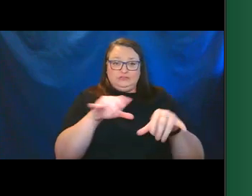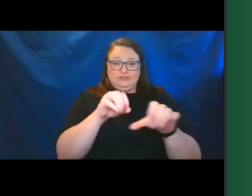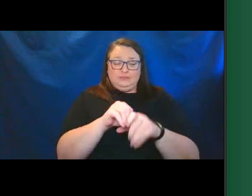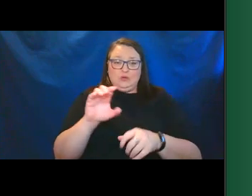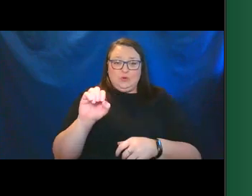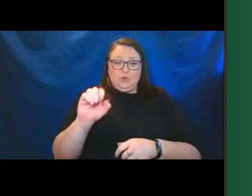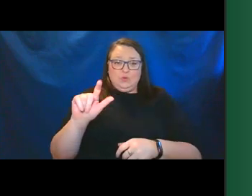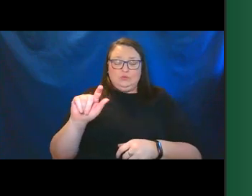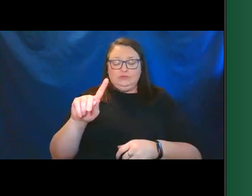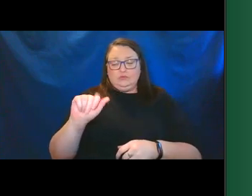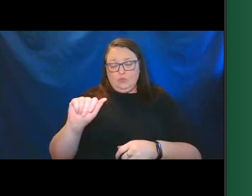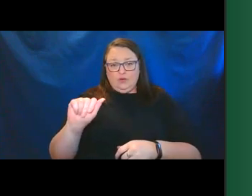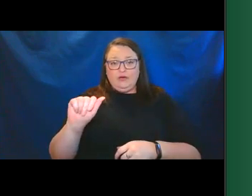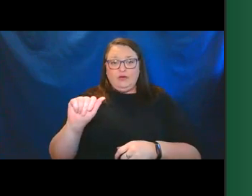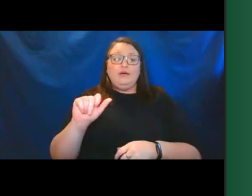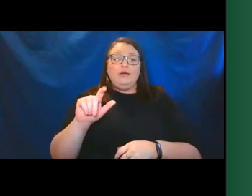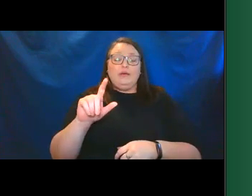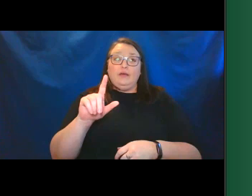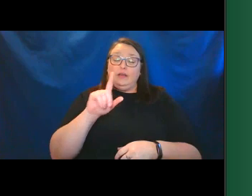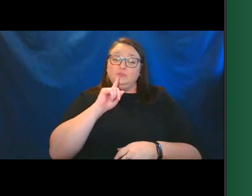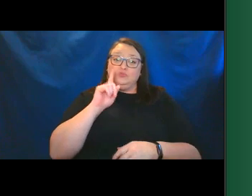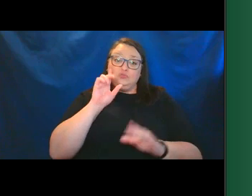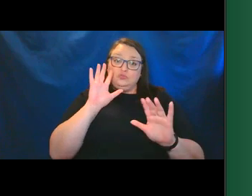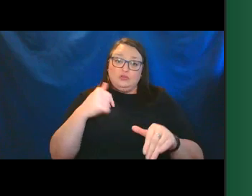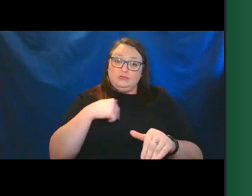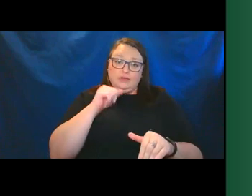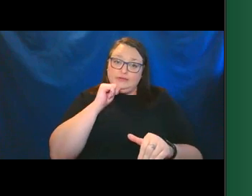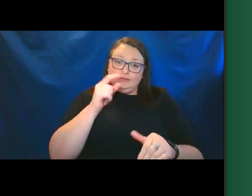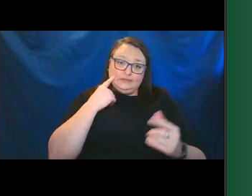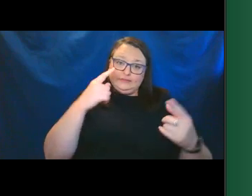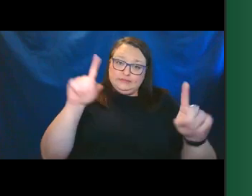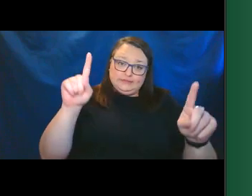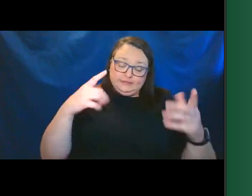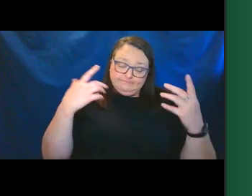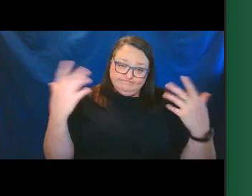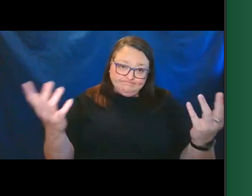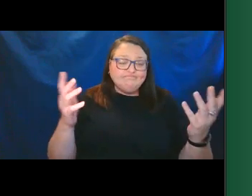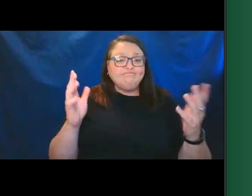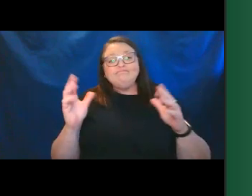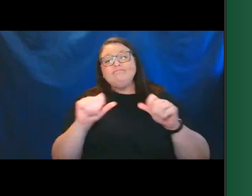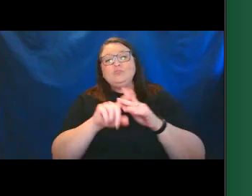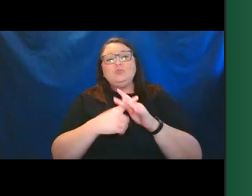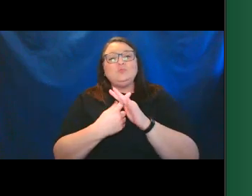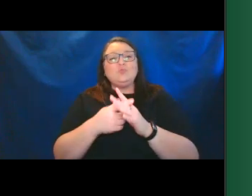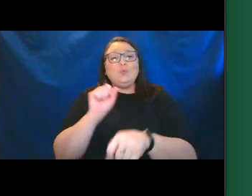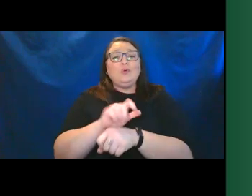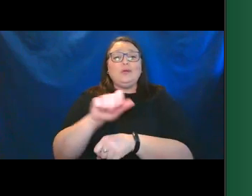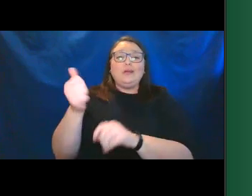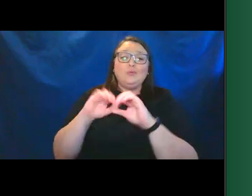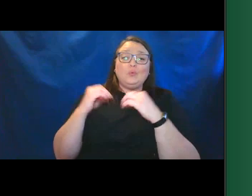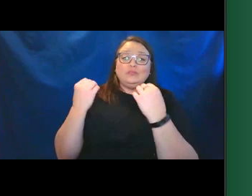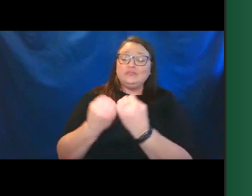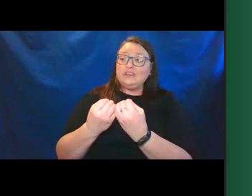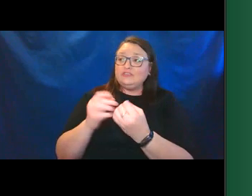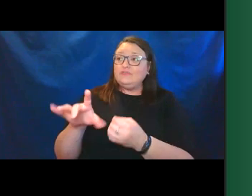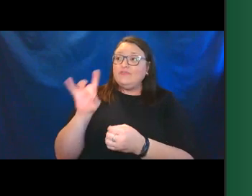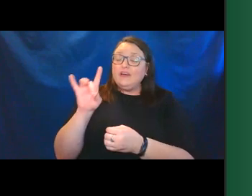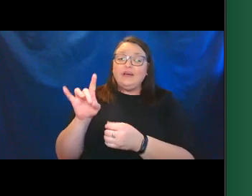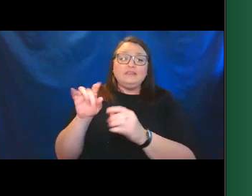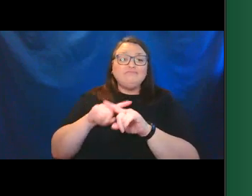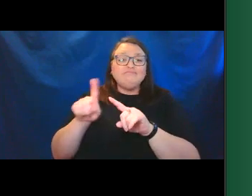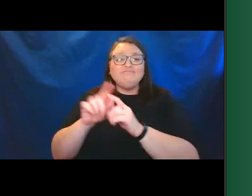will be shocked to know that I did not succeed. So I started working in a few other organizations, finding passions, and